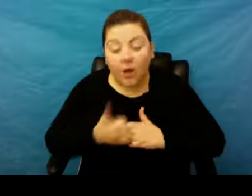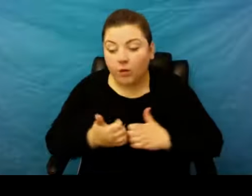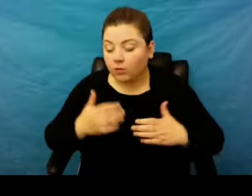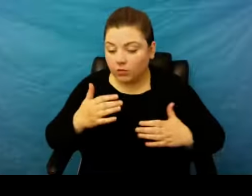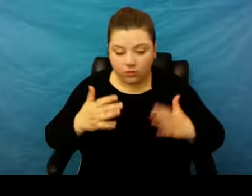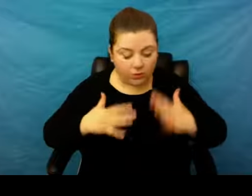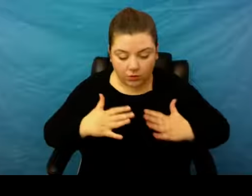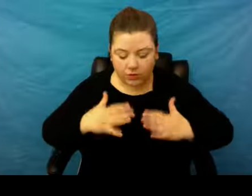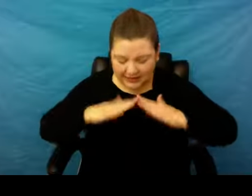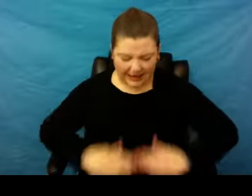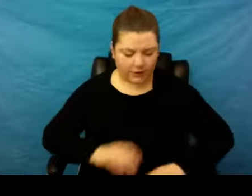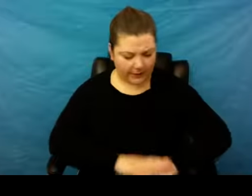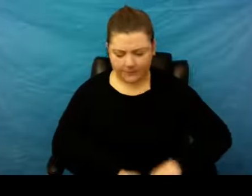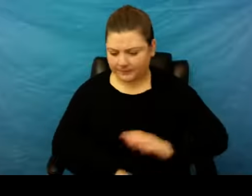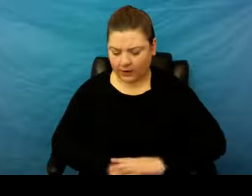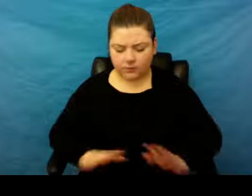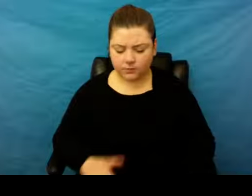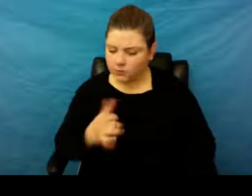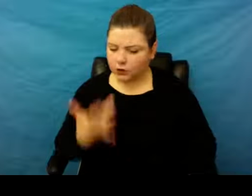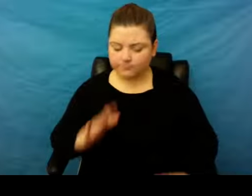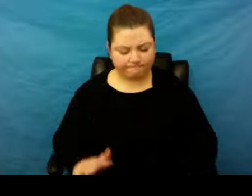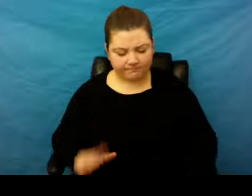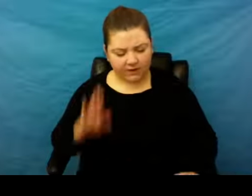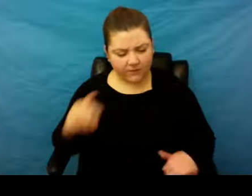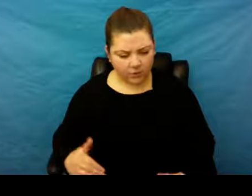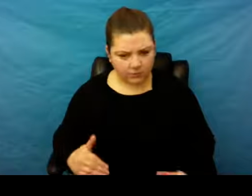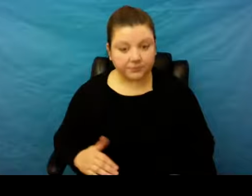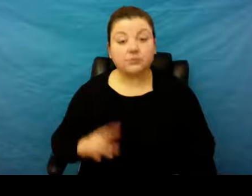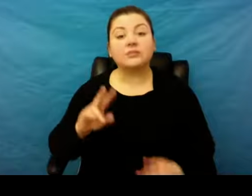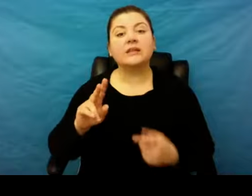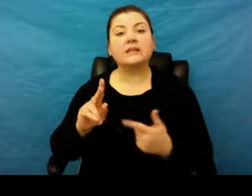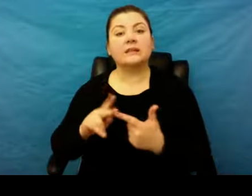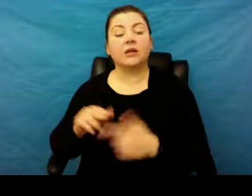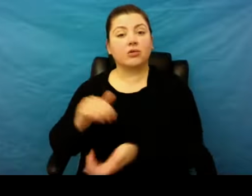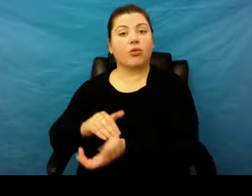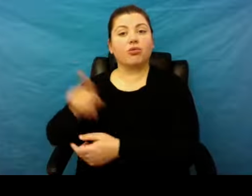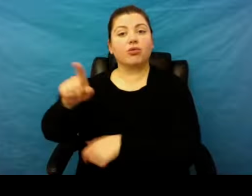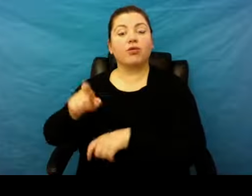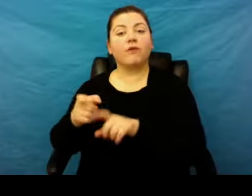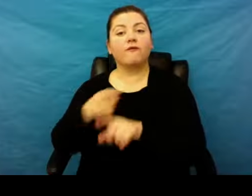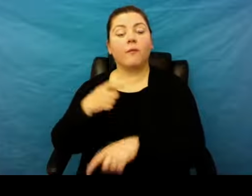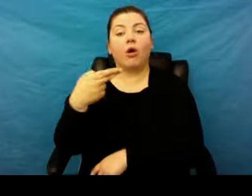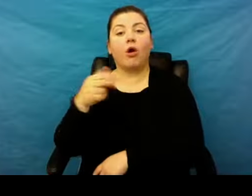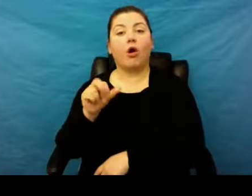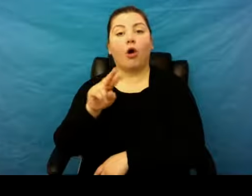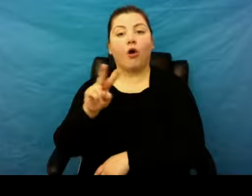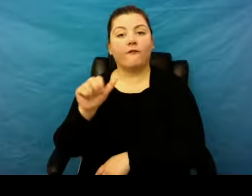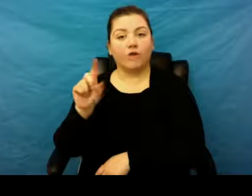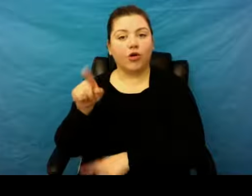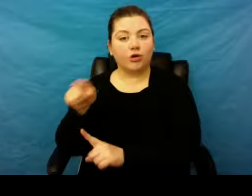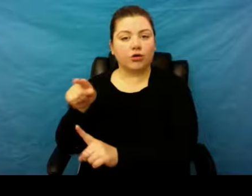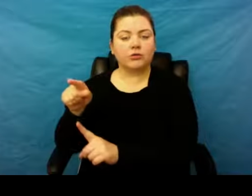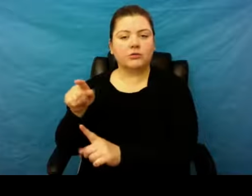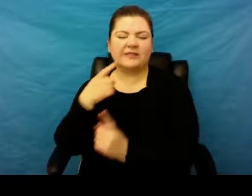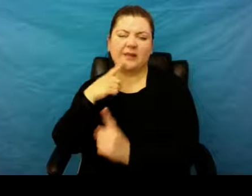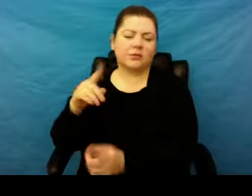a Harvard-trained surgeon, I think is very famous, actually has a recommendation for people to just start wearing masks. And